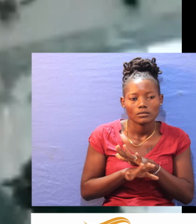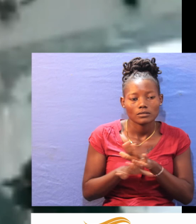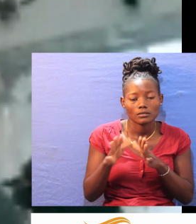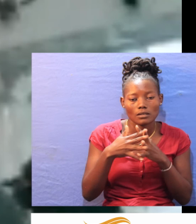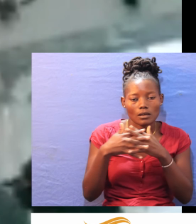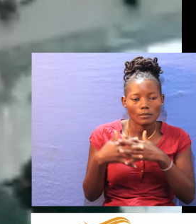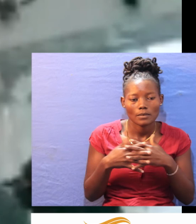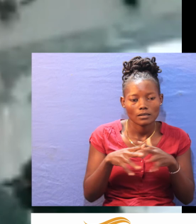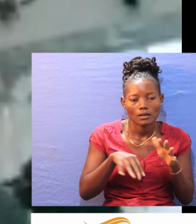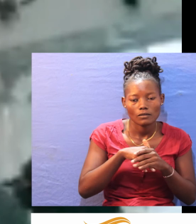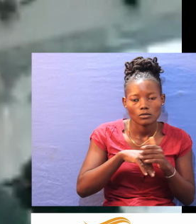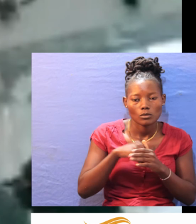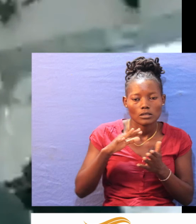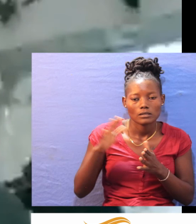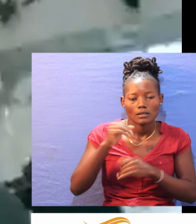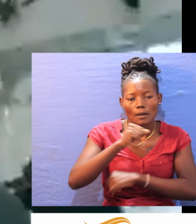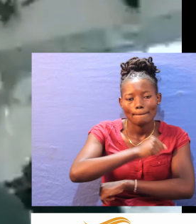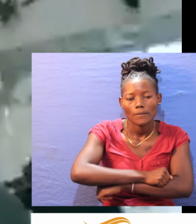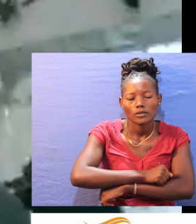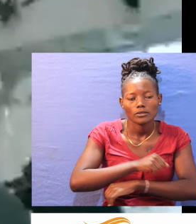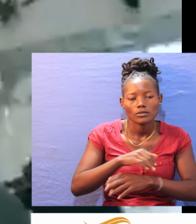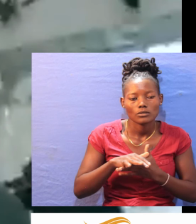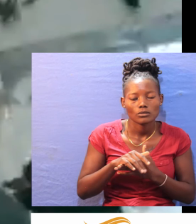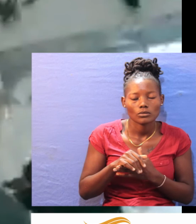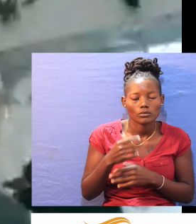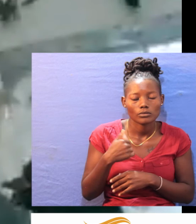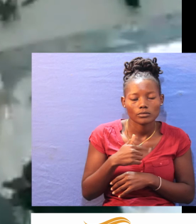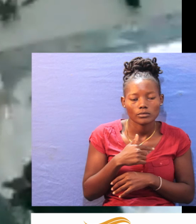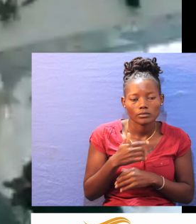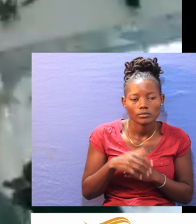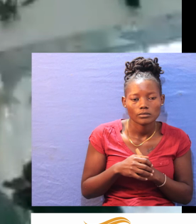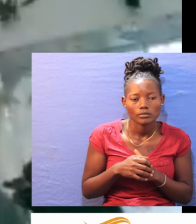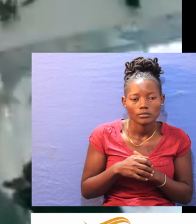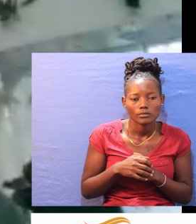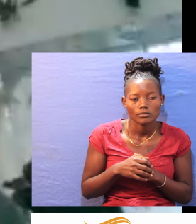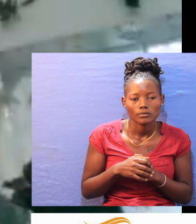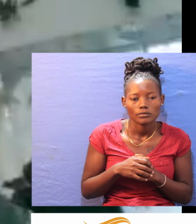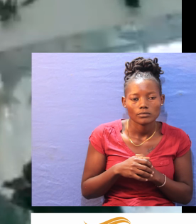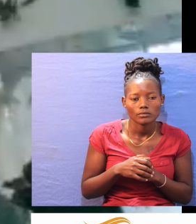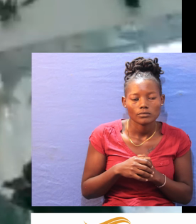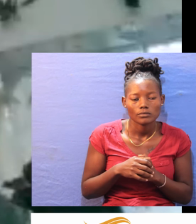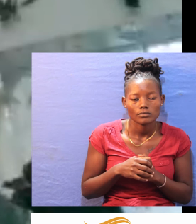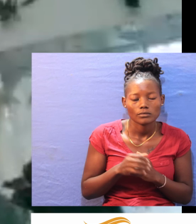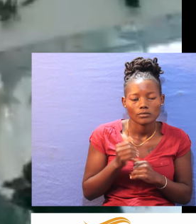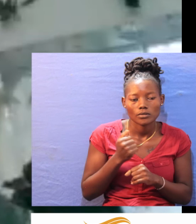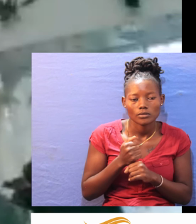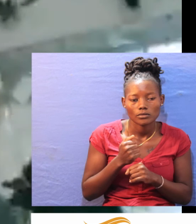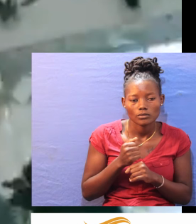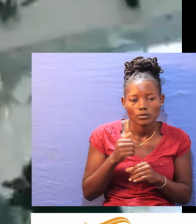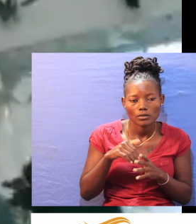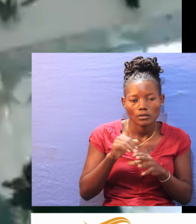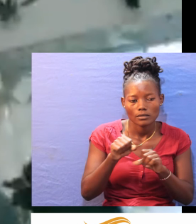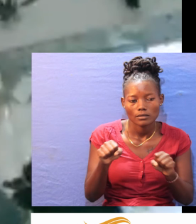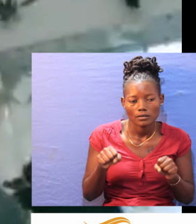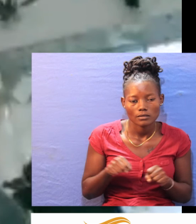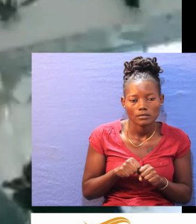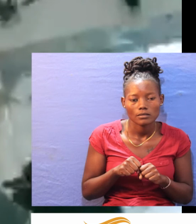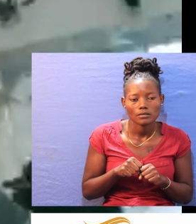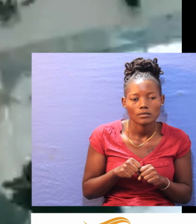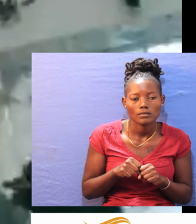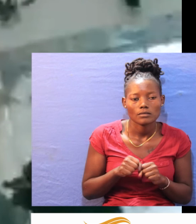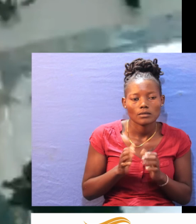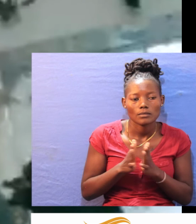football at a big school, Louisiana State University, which I teach is a part of that system. And I